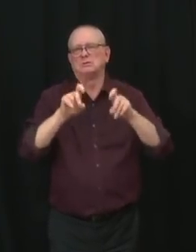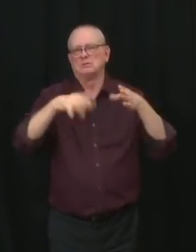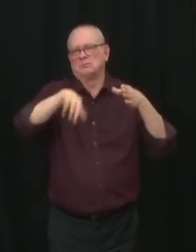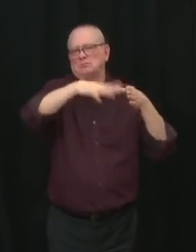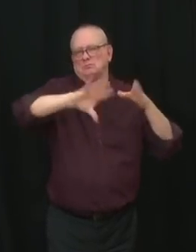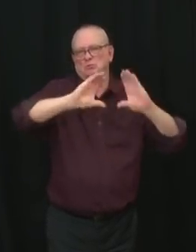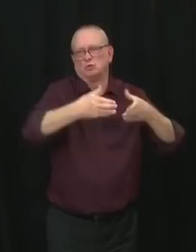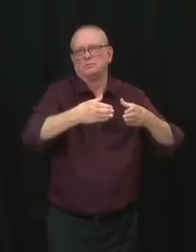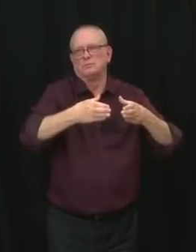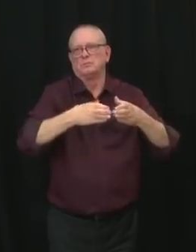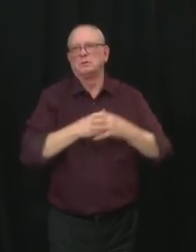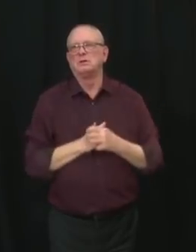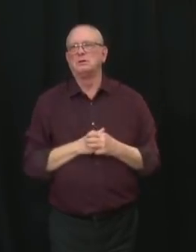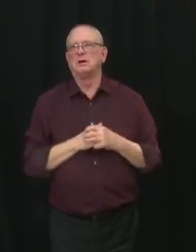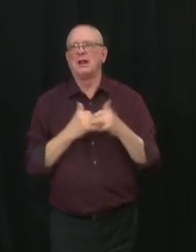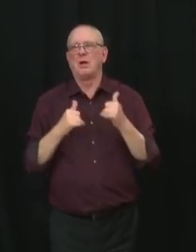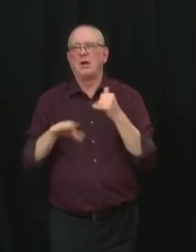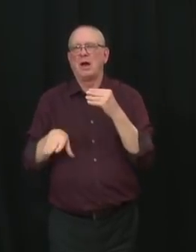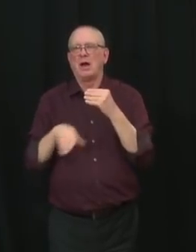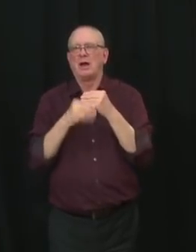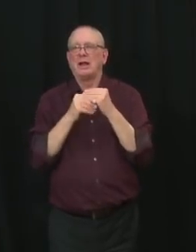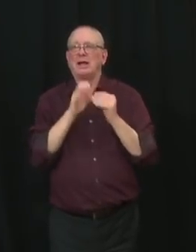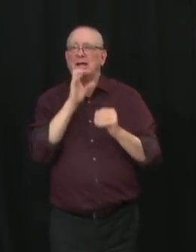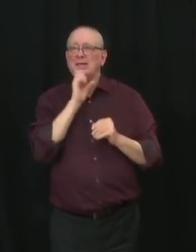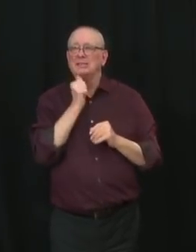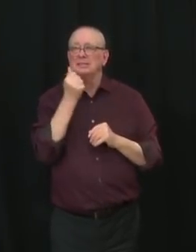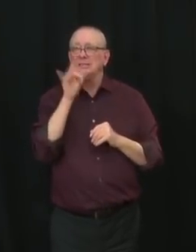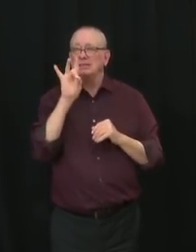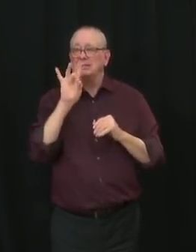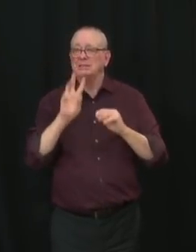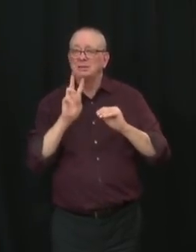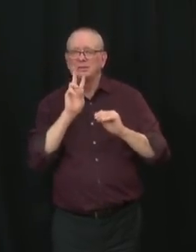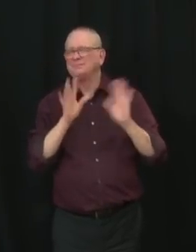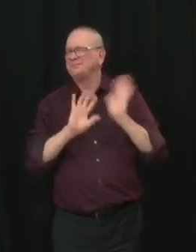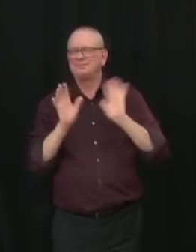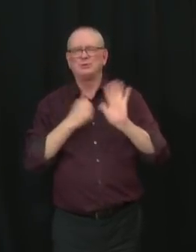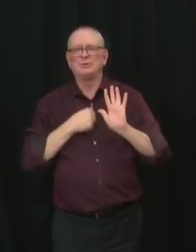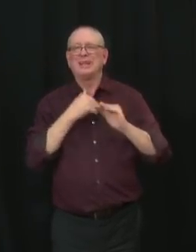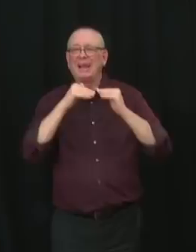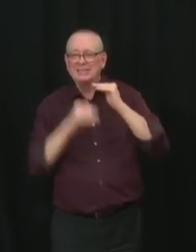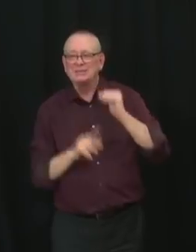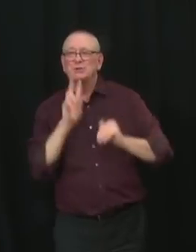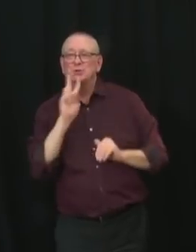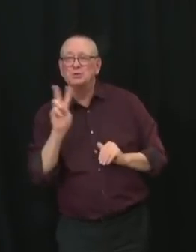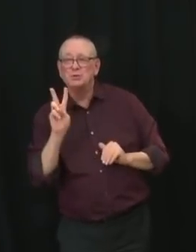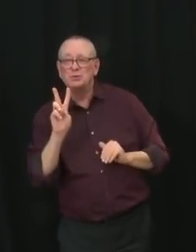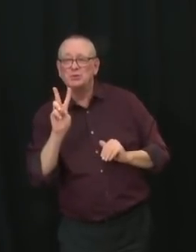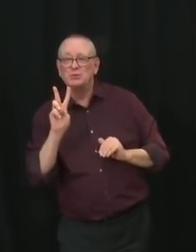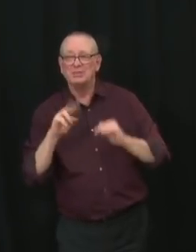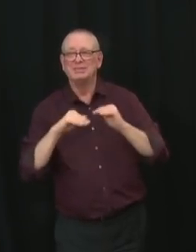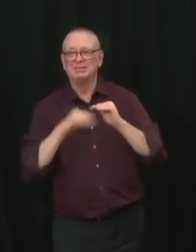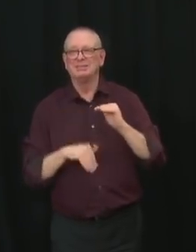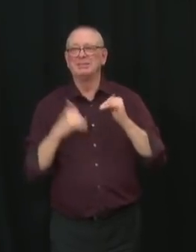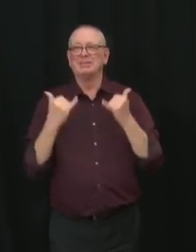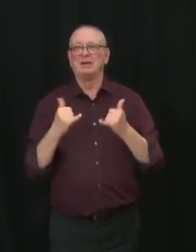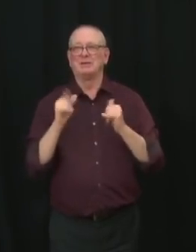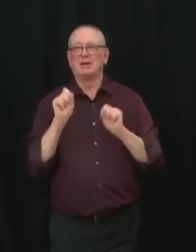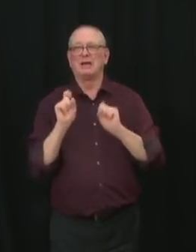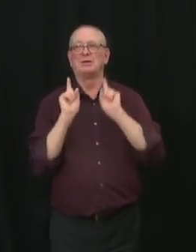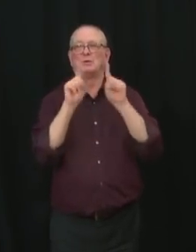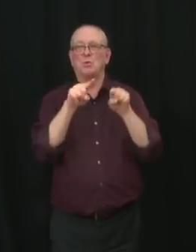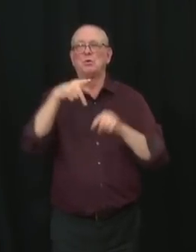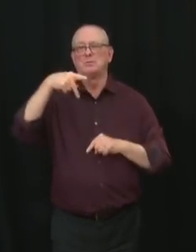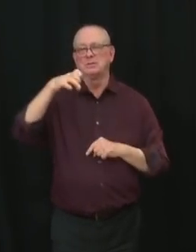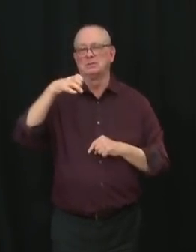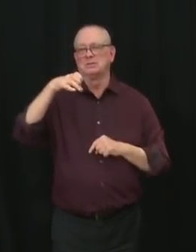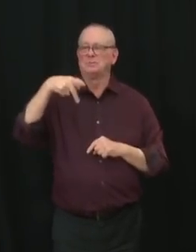immediately, children under the age of 2 are again able to get tested for COVID-19 through AHS assessment centres. This